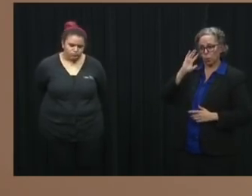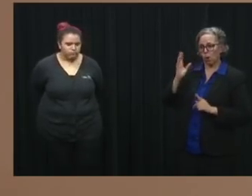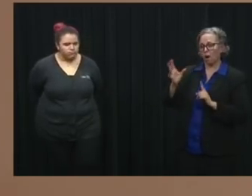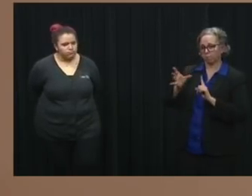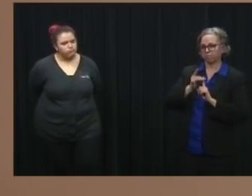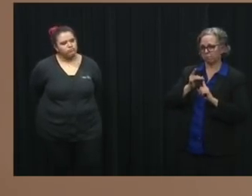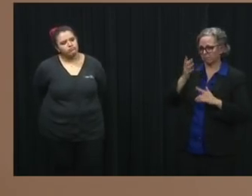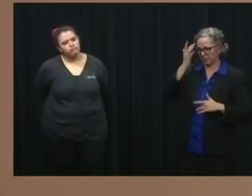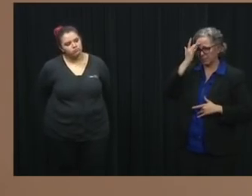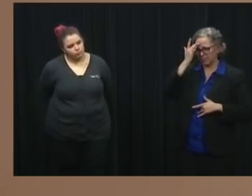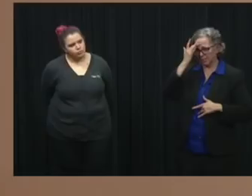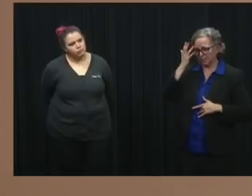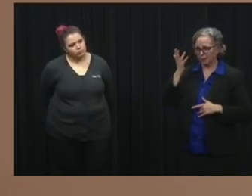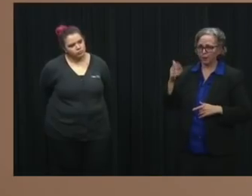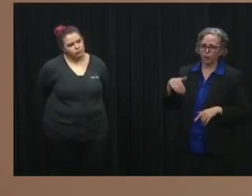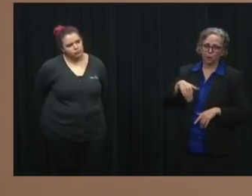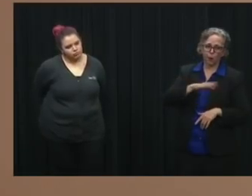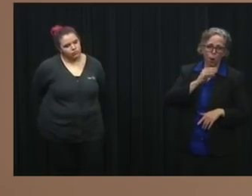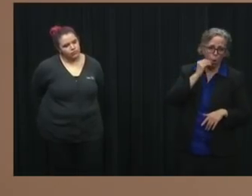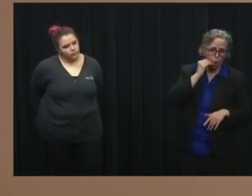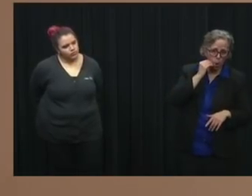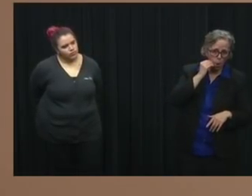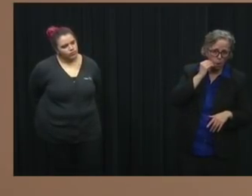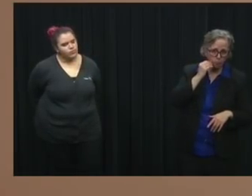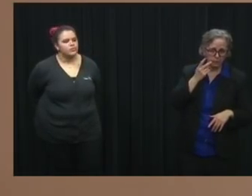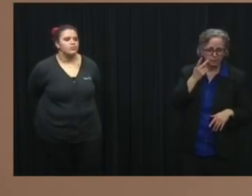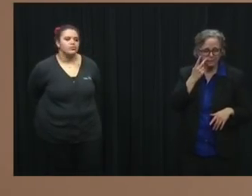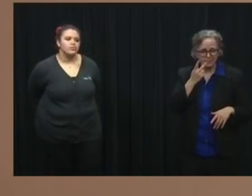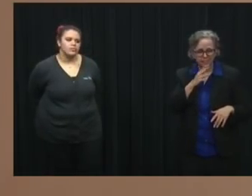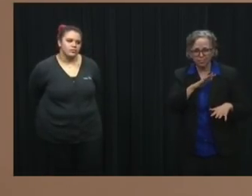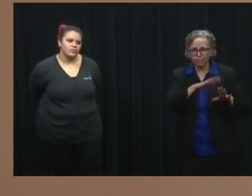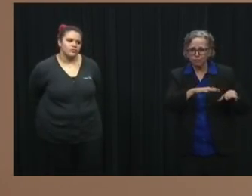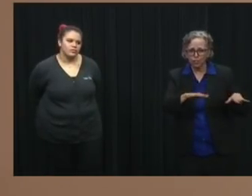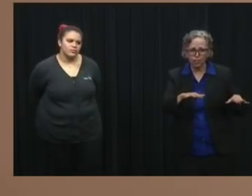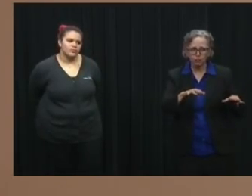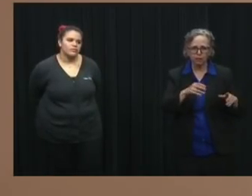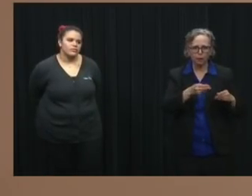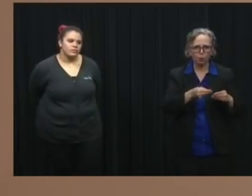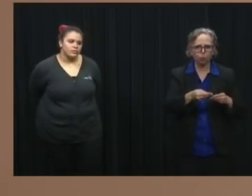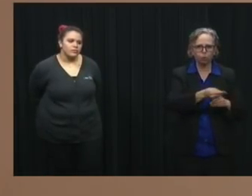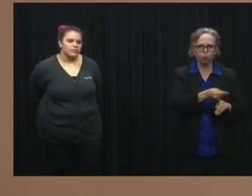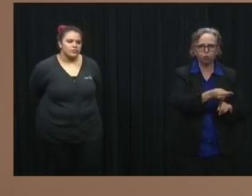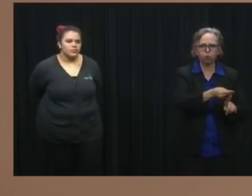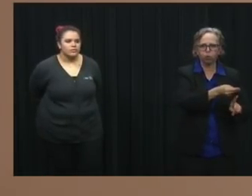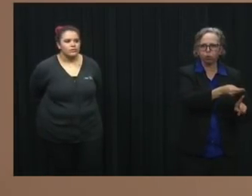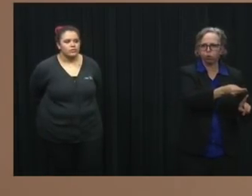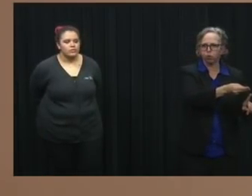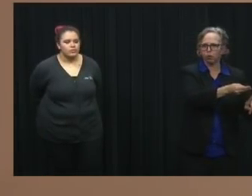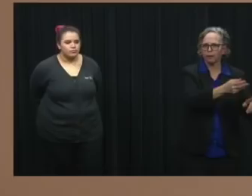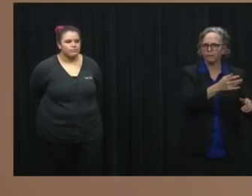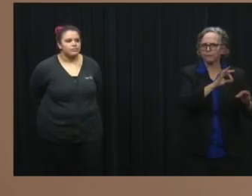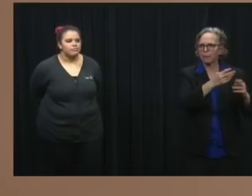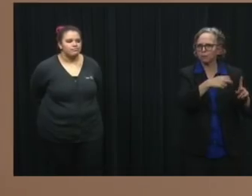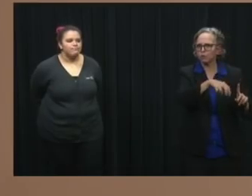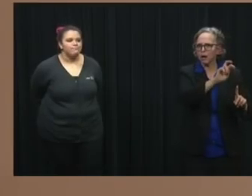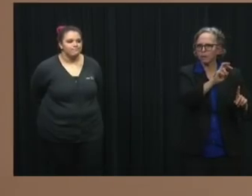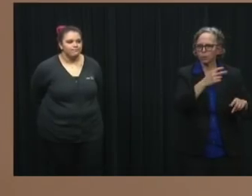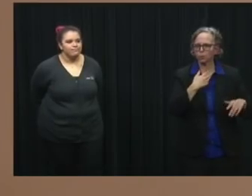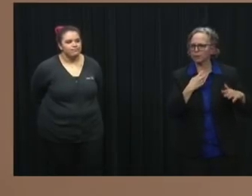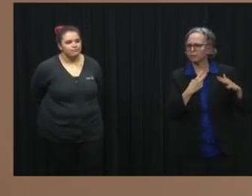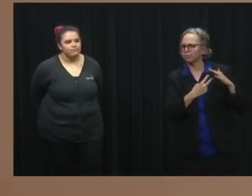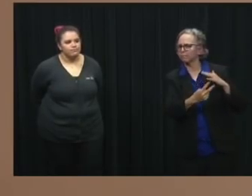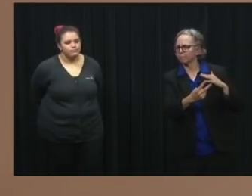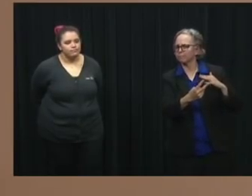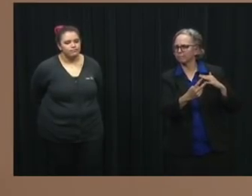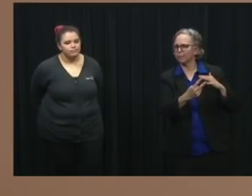might have been exposed or someone in their family might have traveled. So we'll expect that a certain amount of healthcare workers will get sick.